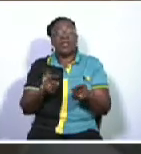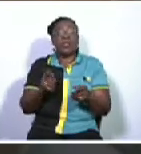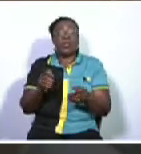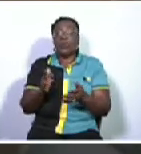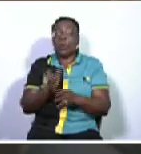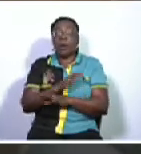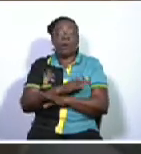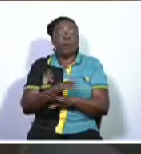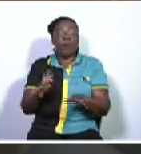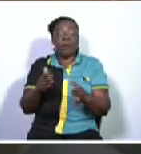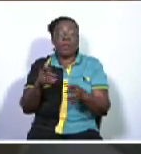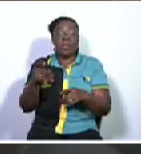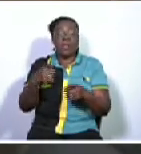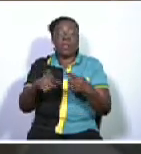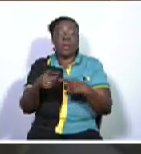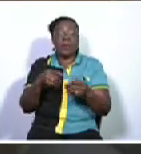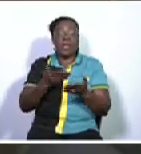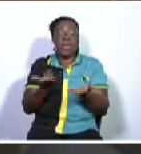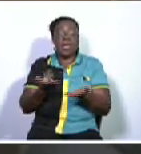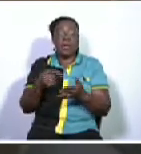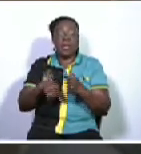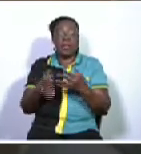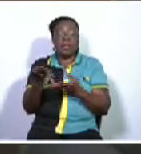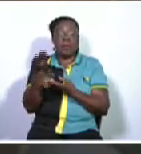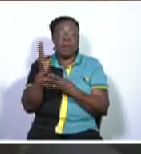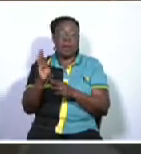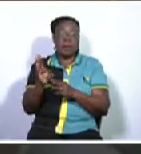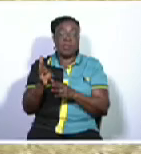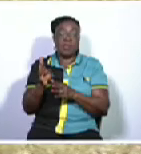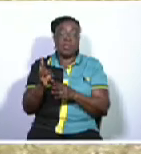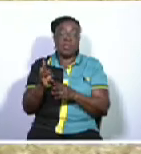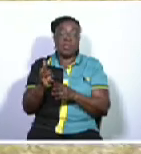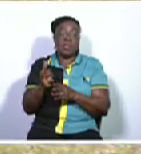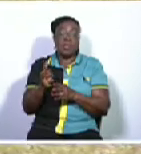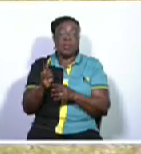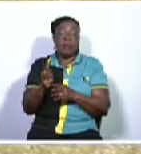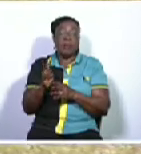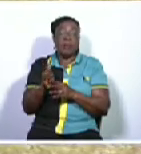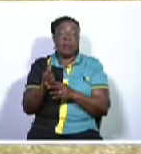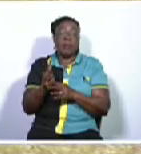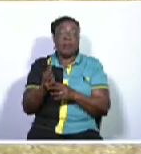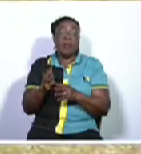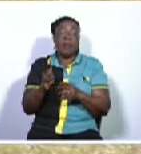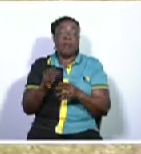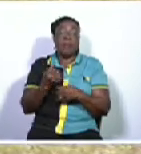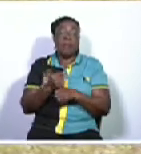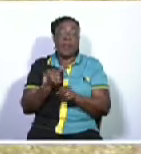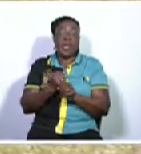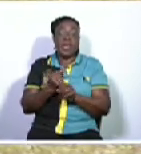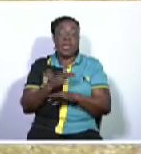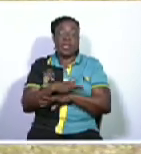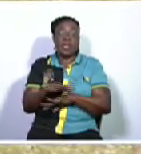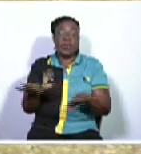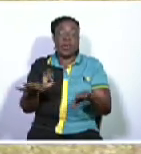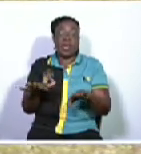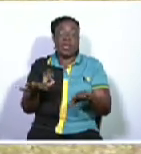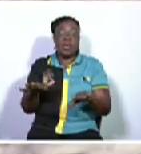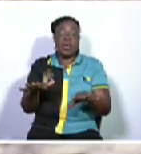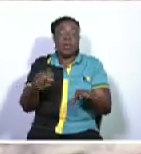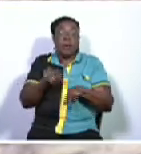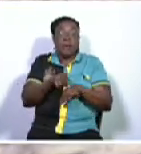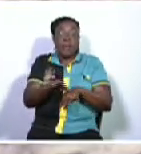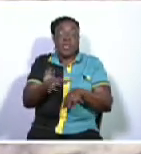such activities within the Bahamas and possibility of introduction and subsequently spread. The beaches and parks